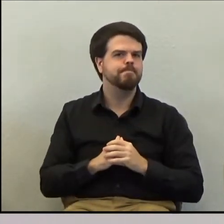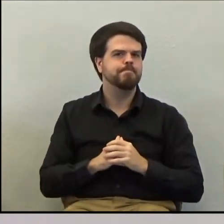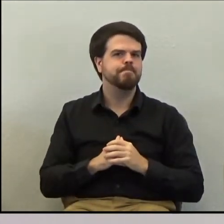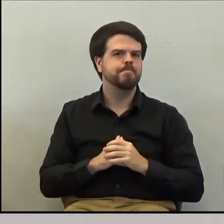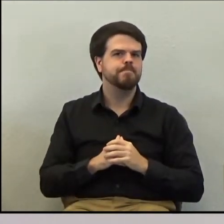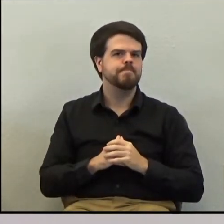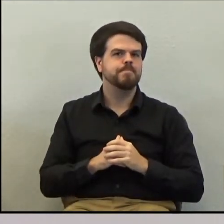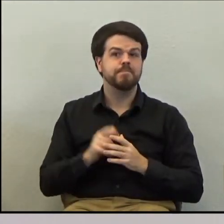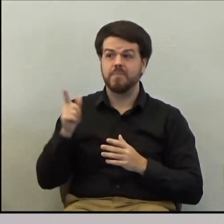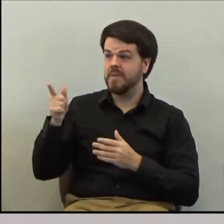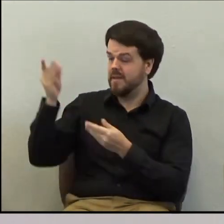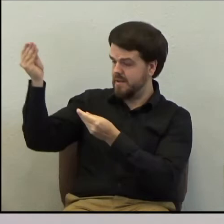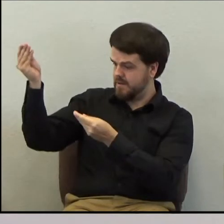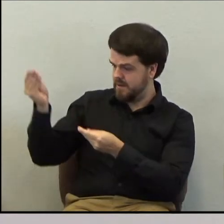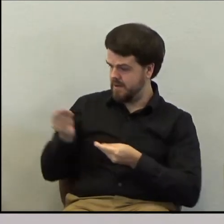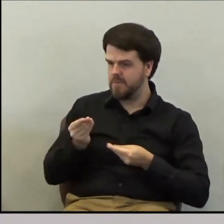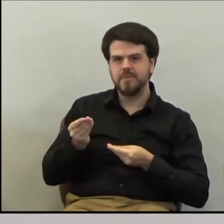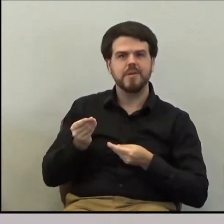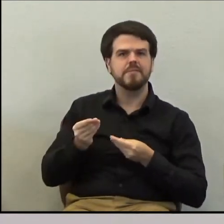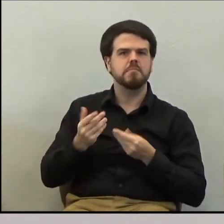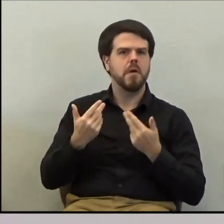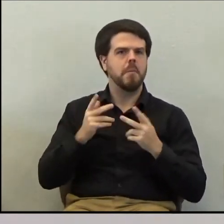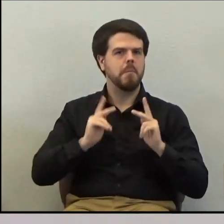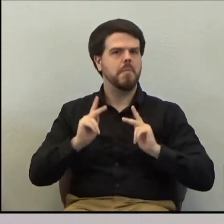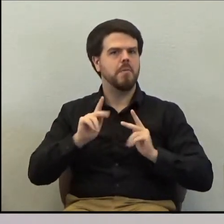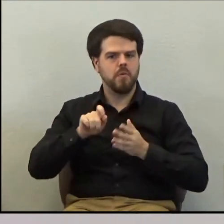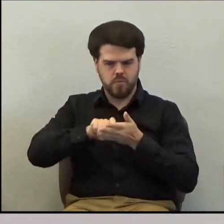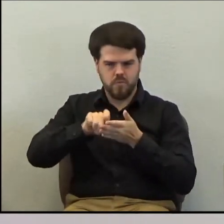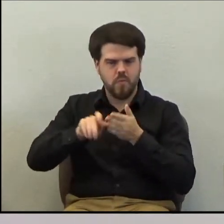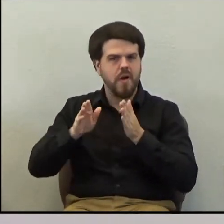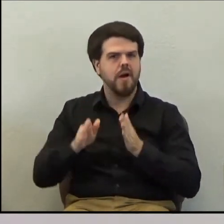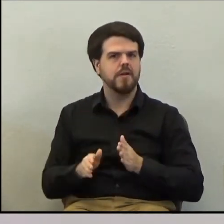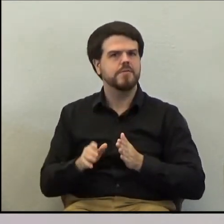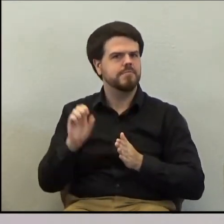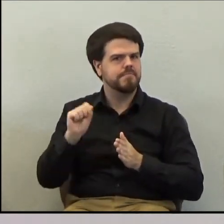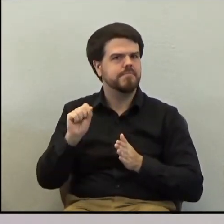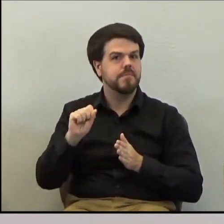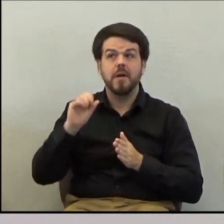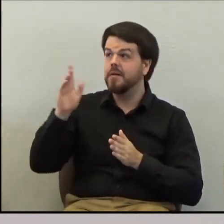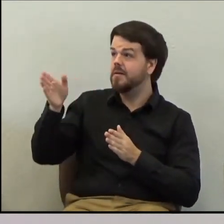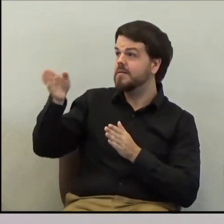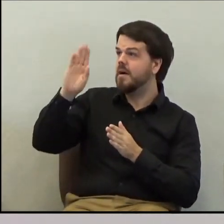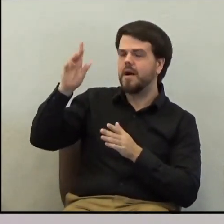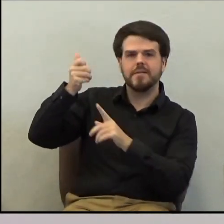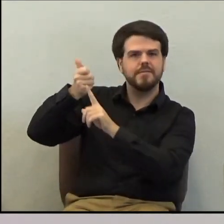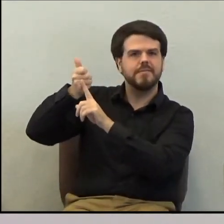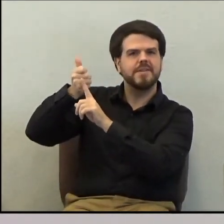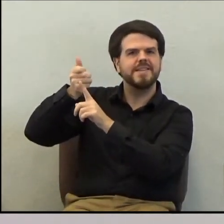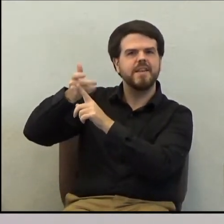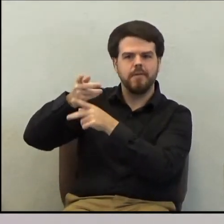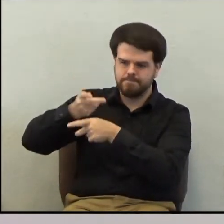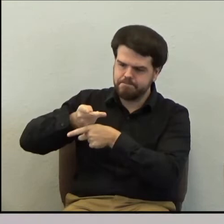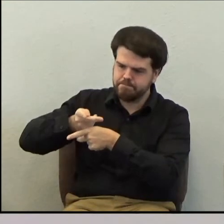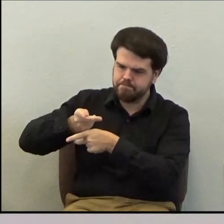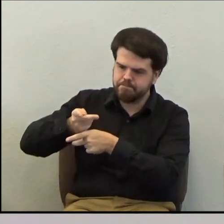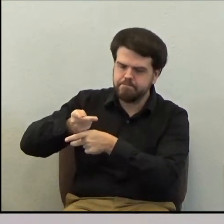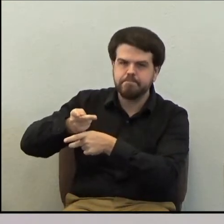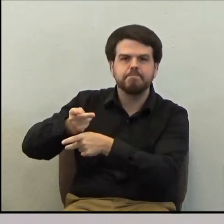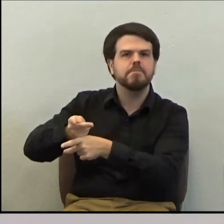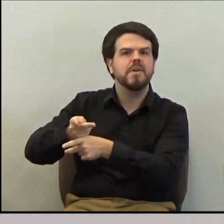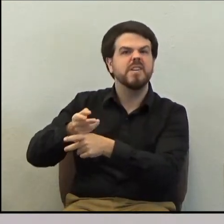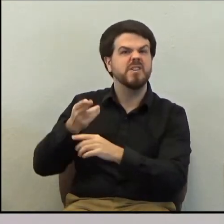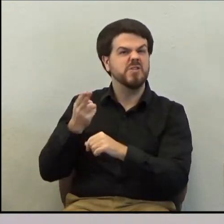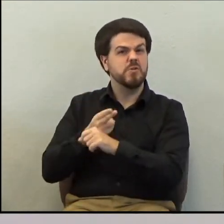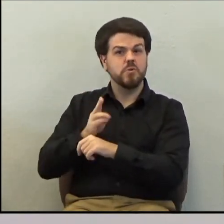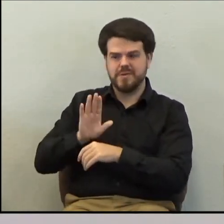through human authors who did not make mistakes. God watching over them as they wrote, using the author's